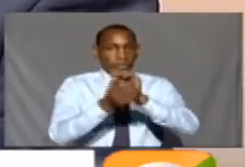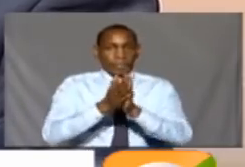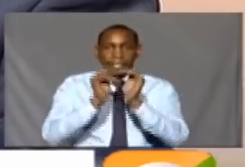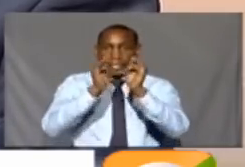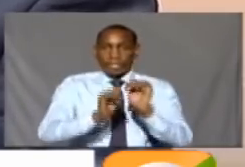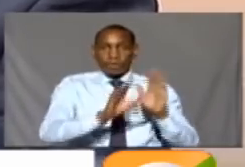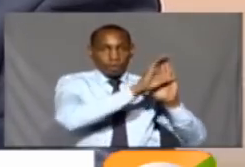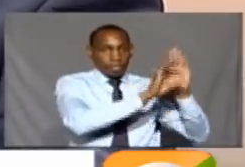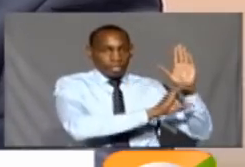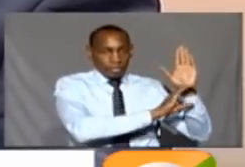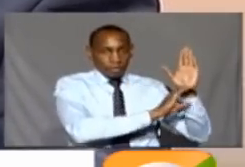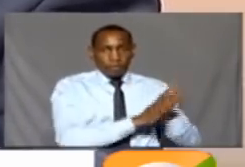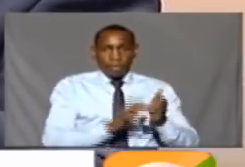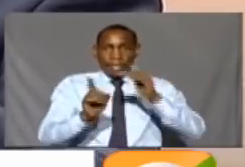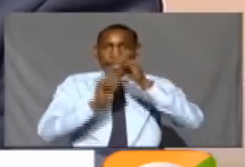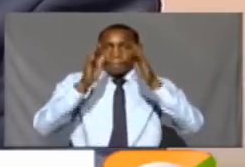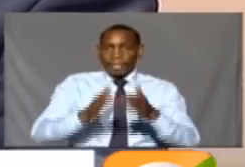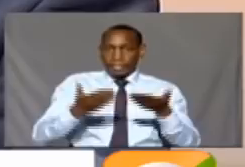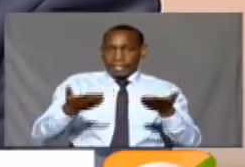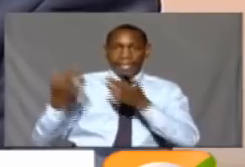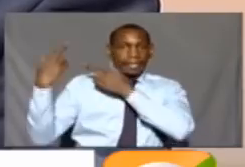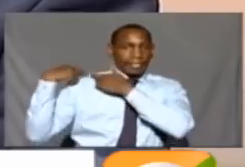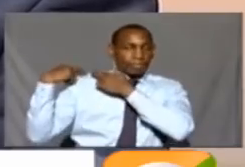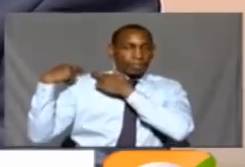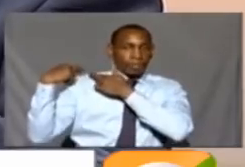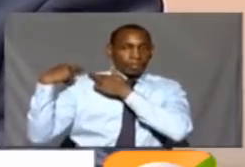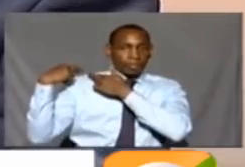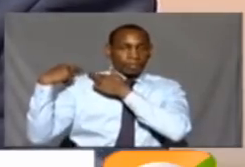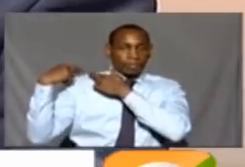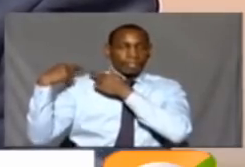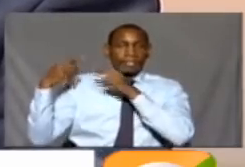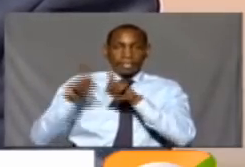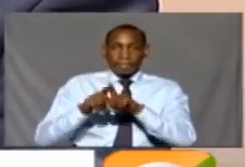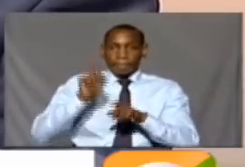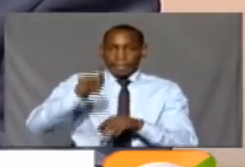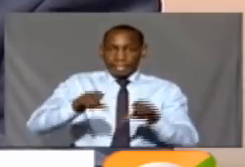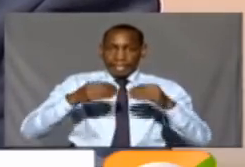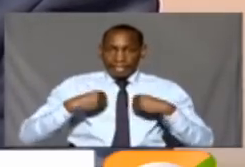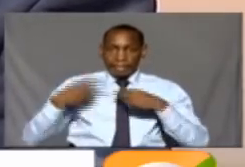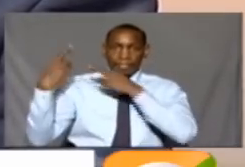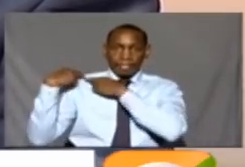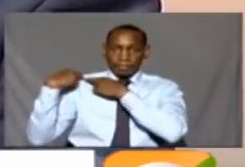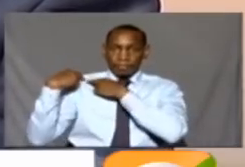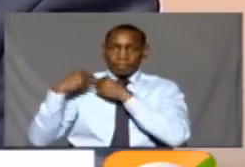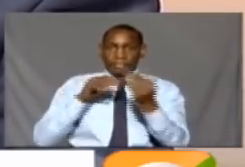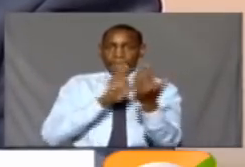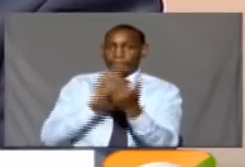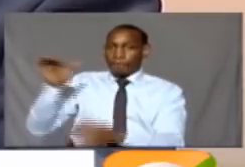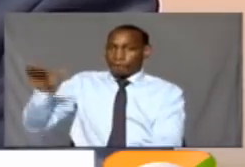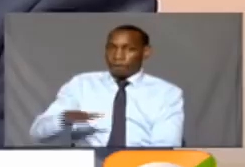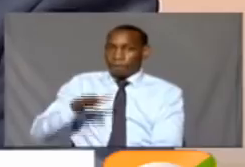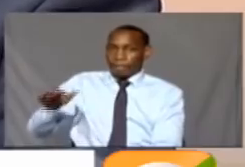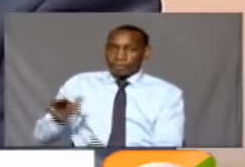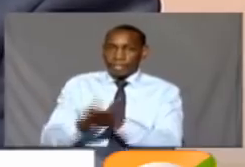constitution. Ministers are responsible and accountable to parliament, to the